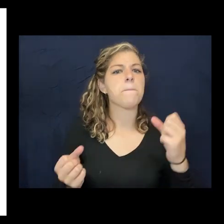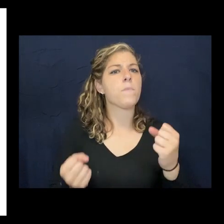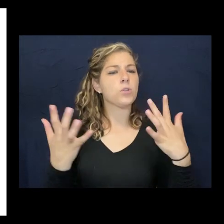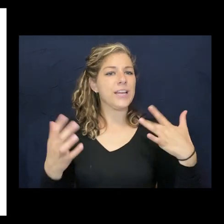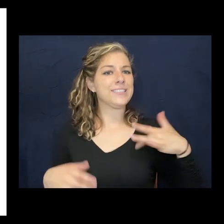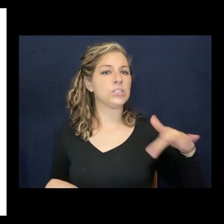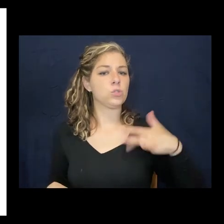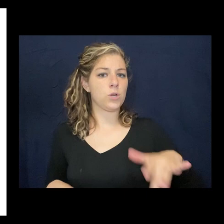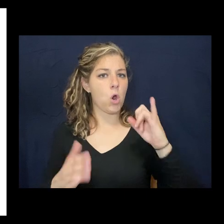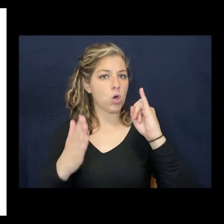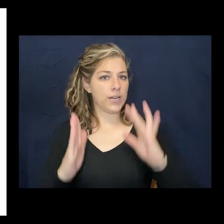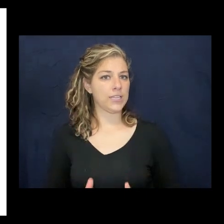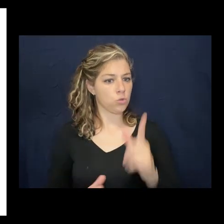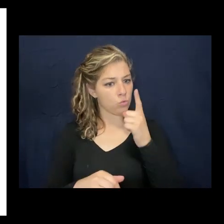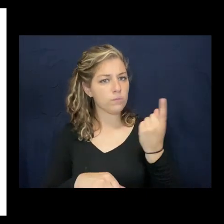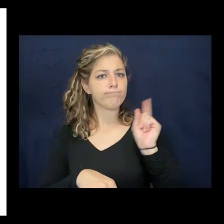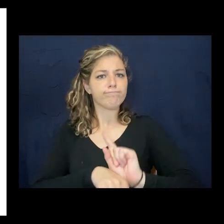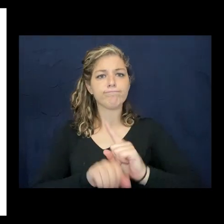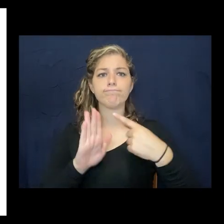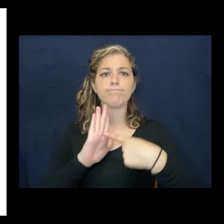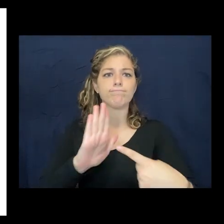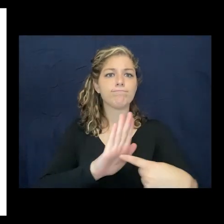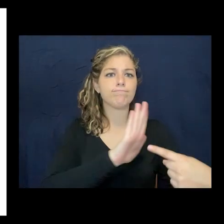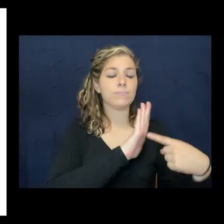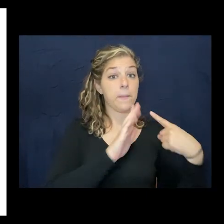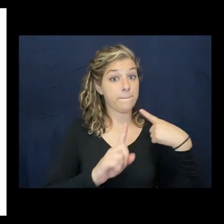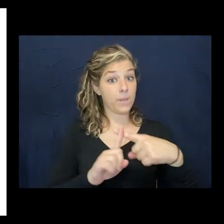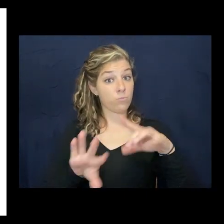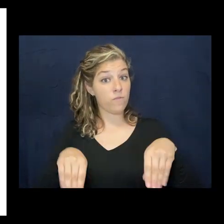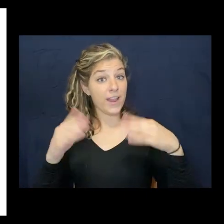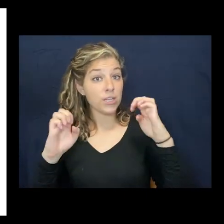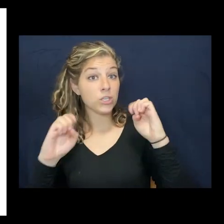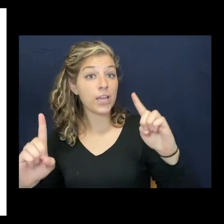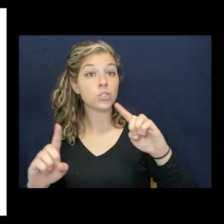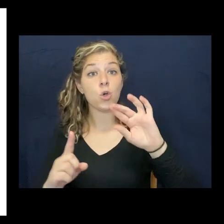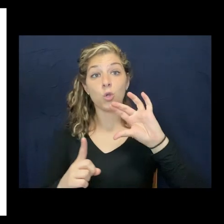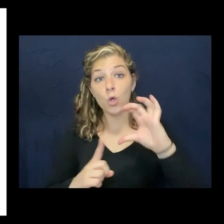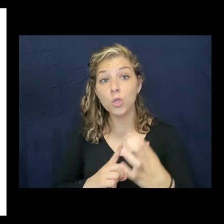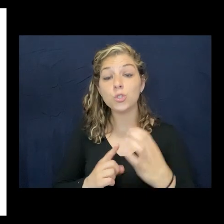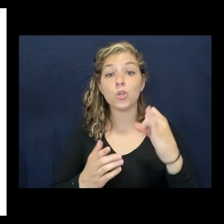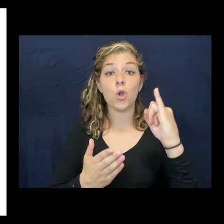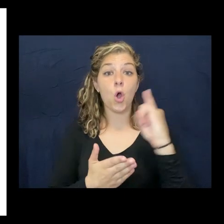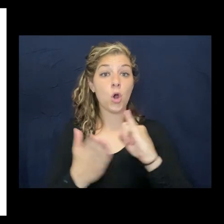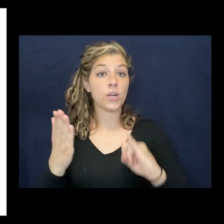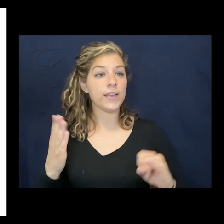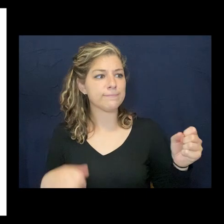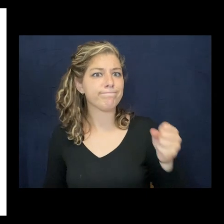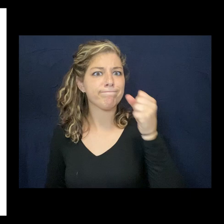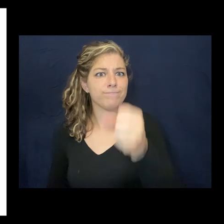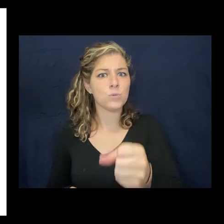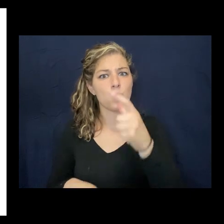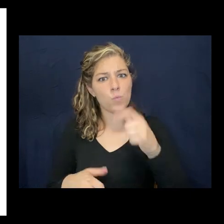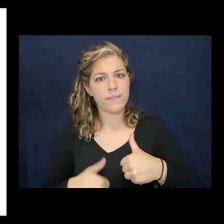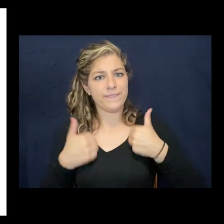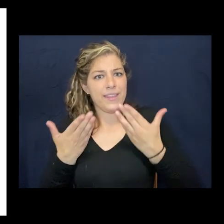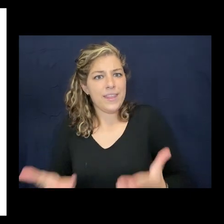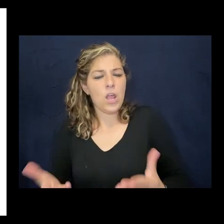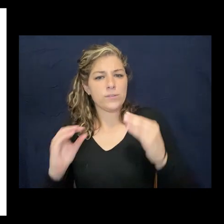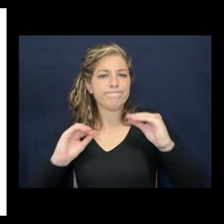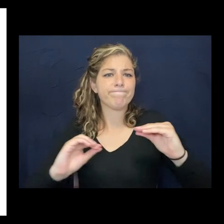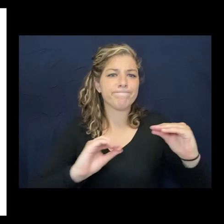and multisensory artists, as well as providing educational, cultural, and artist-in-residency programming.